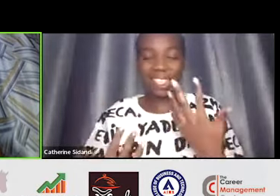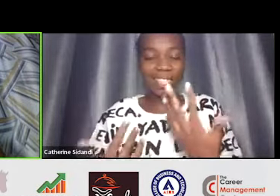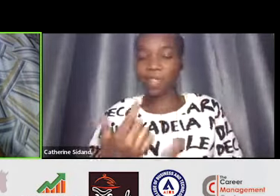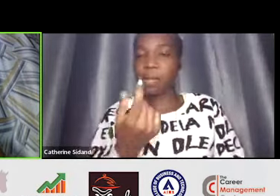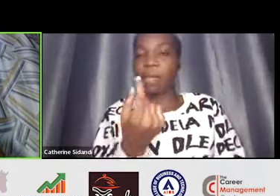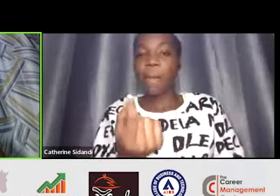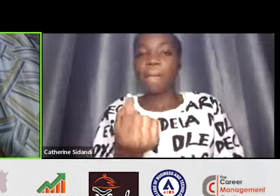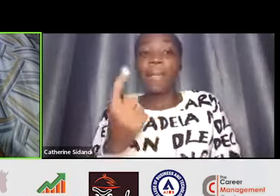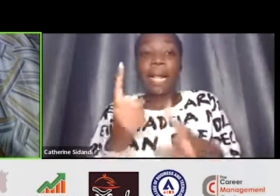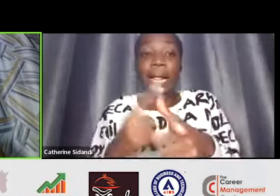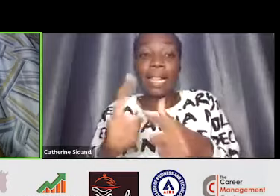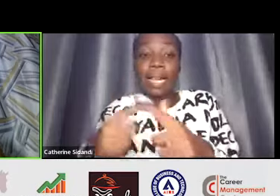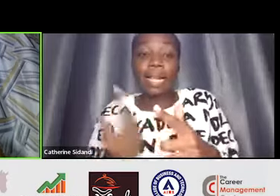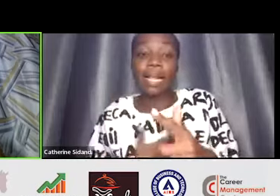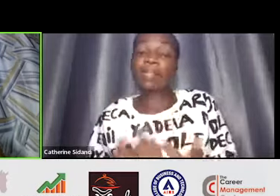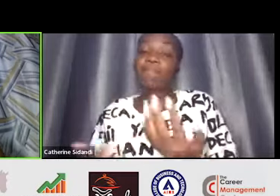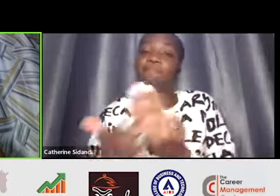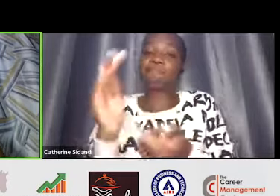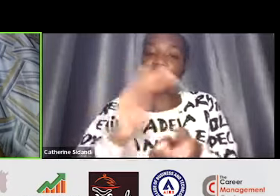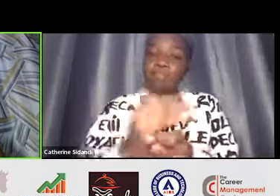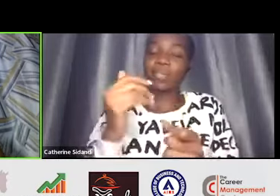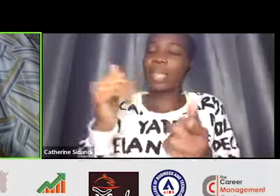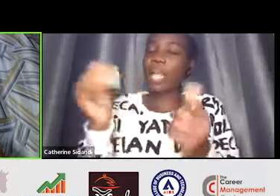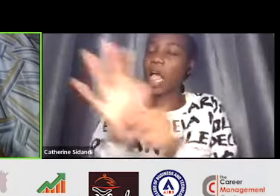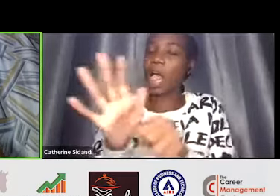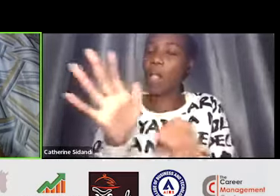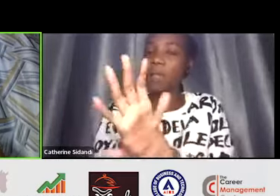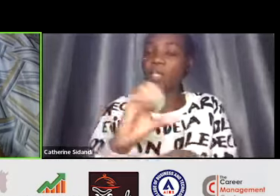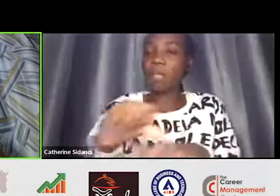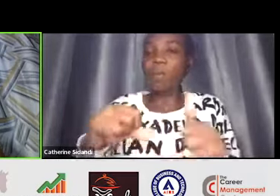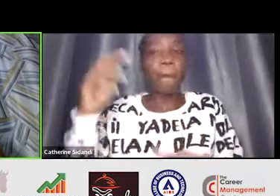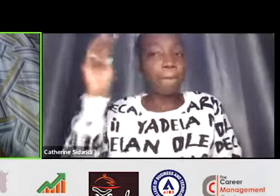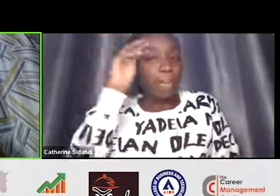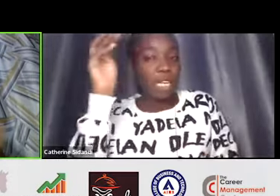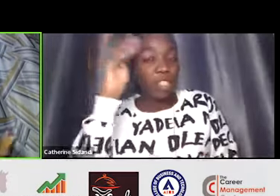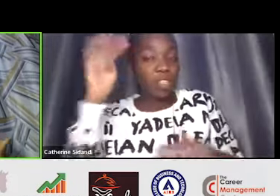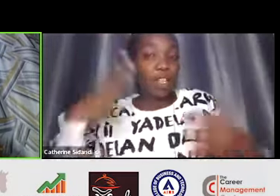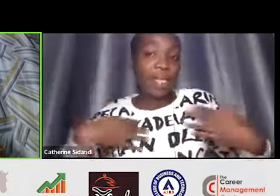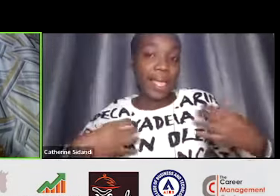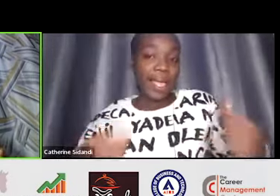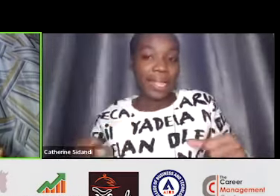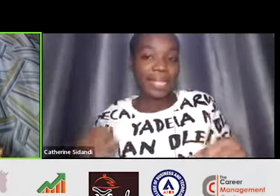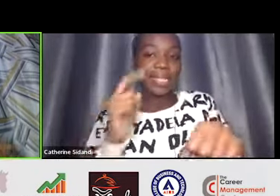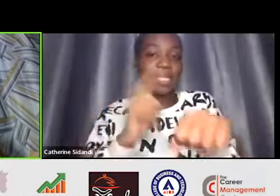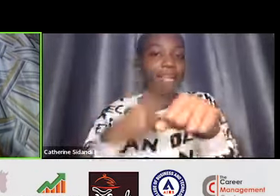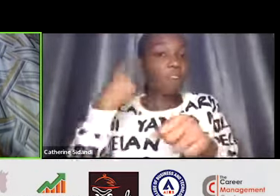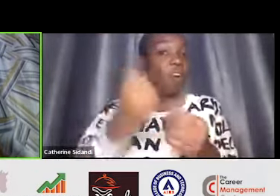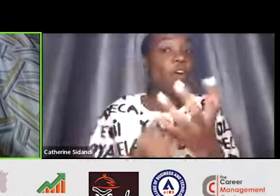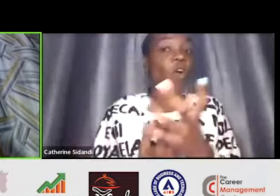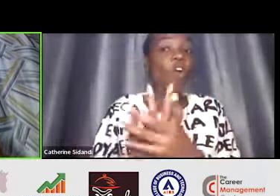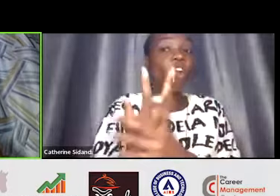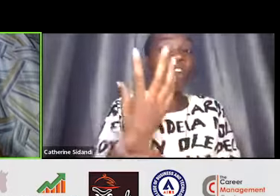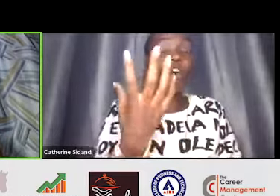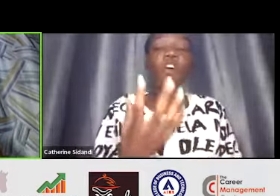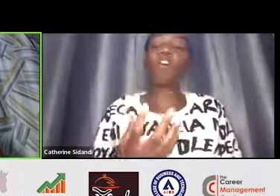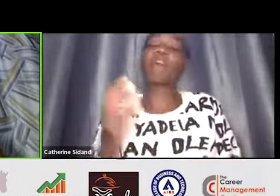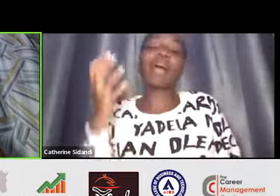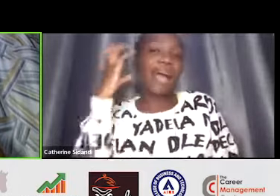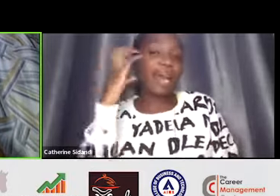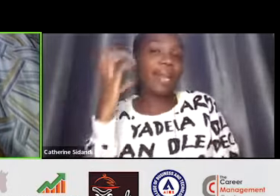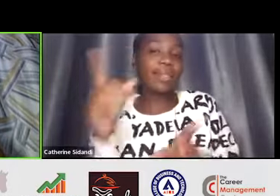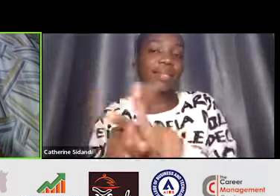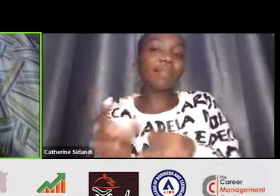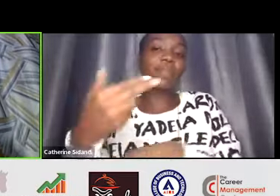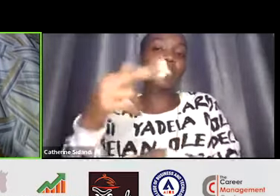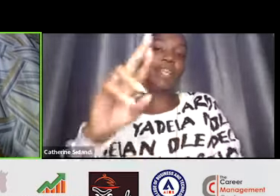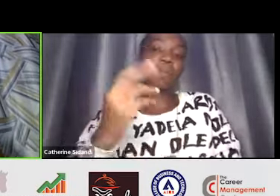we covered quite a lot in terms of mental health. We covered quite a lot in terms of growing your career, especially for HR professionals. We